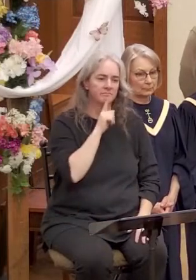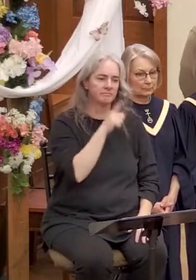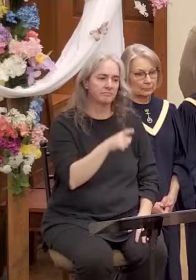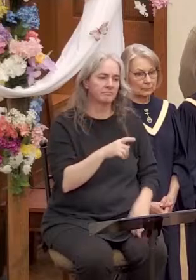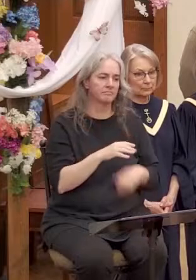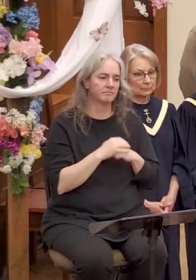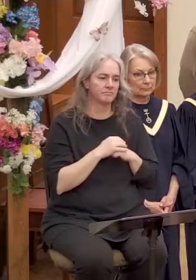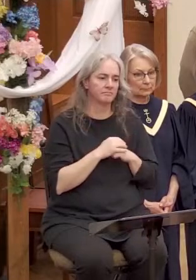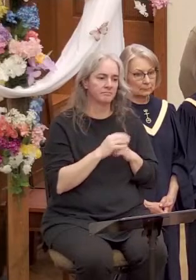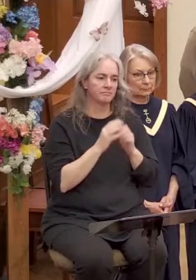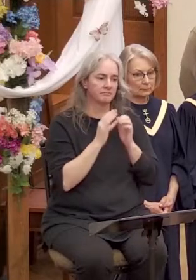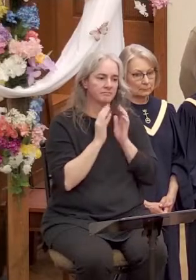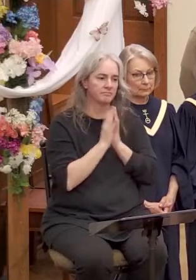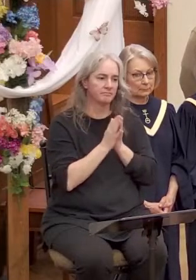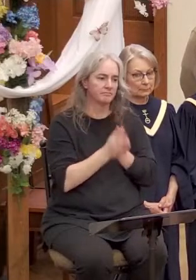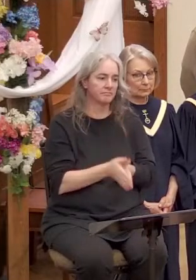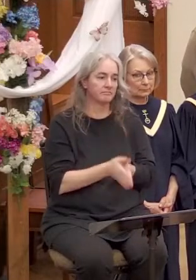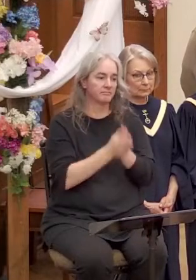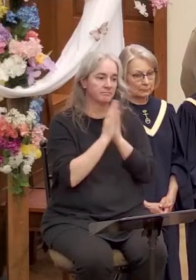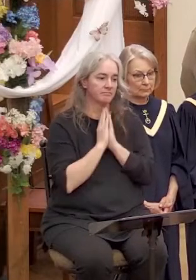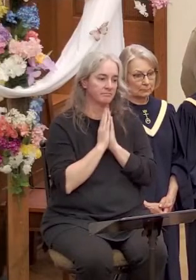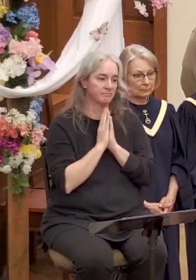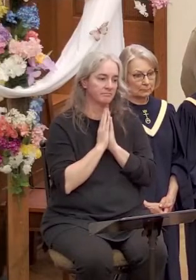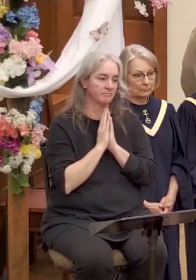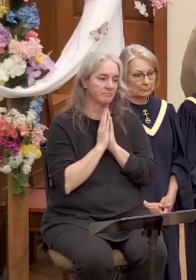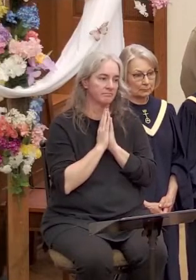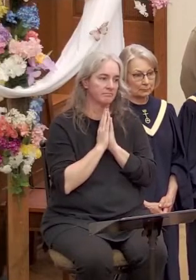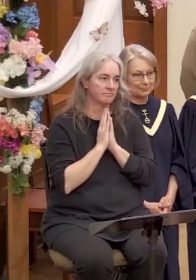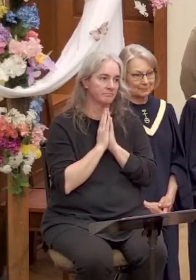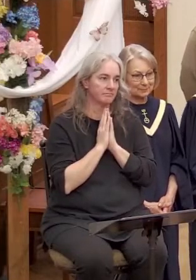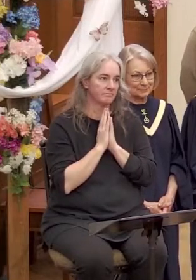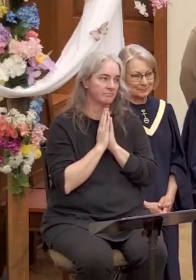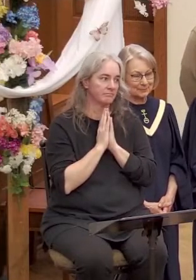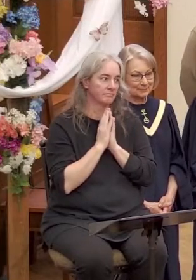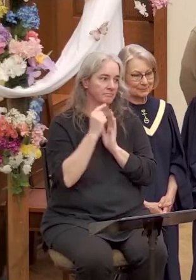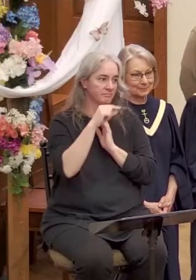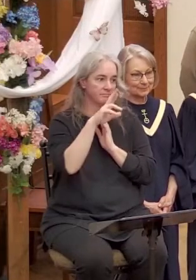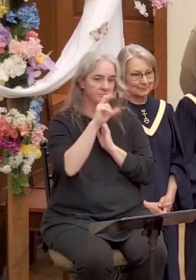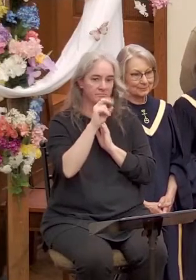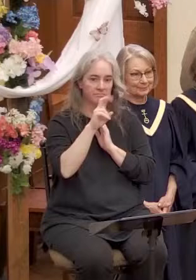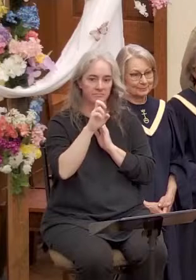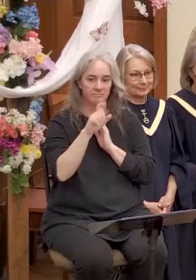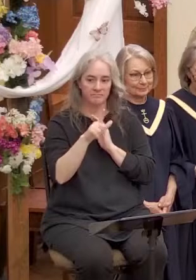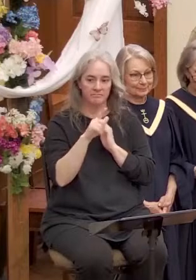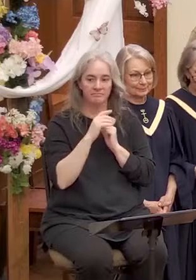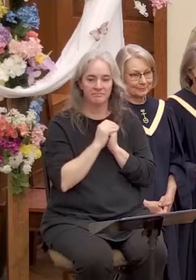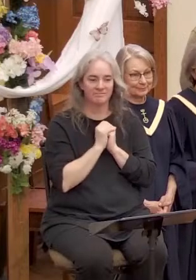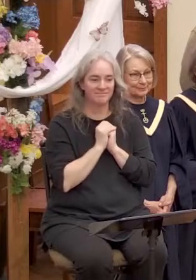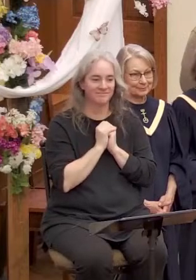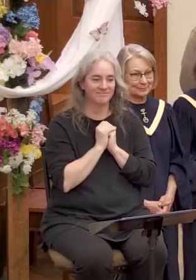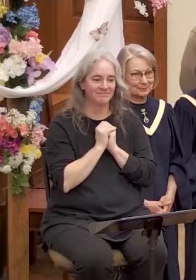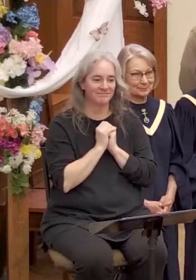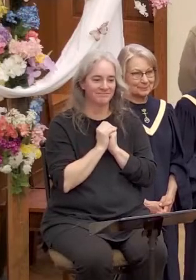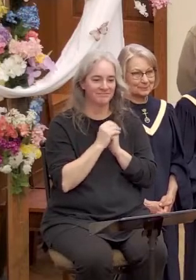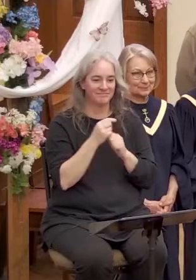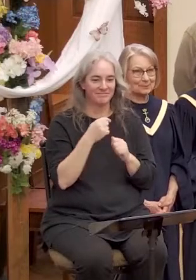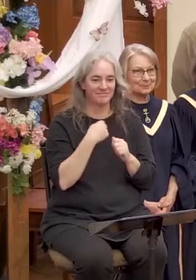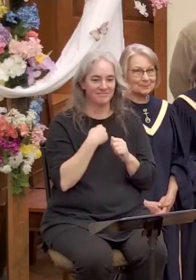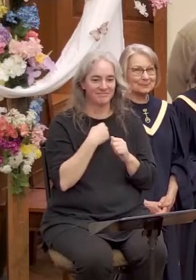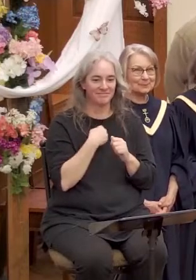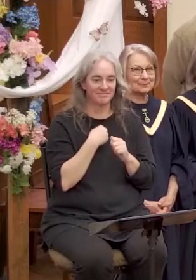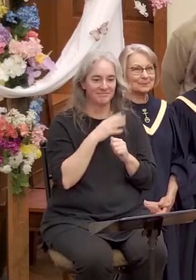really begging. I'm not above groveling. In my career, I've learned to grovel really well. So I will